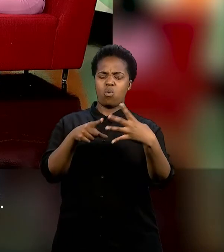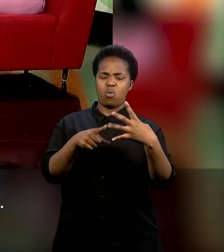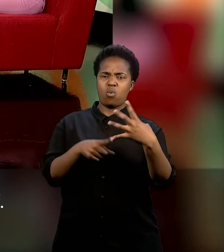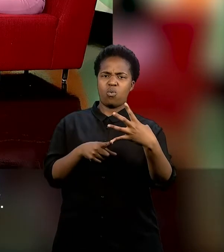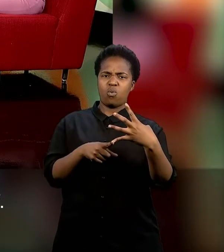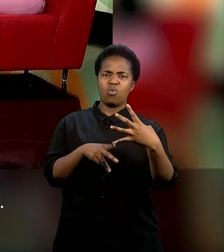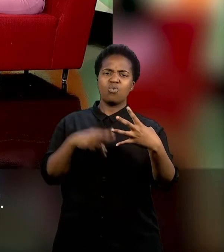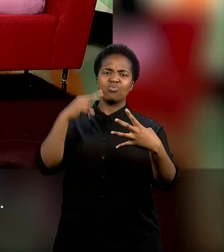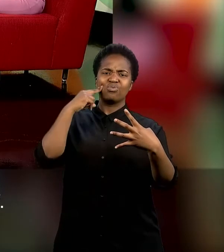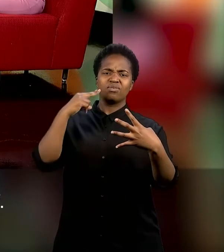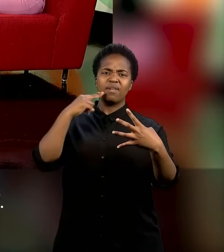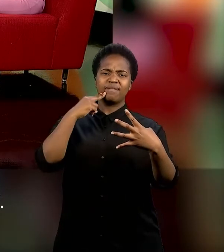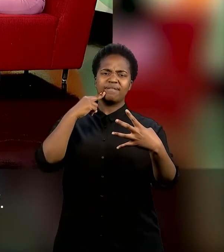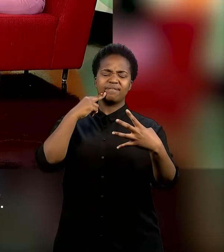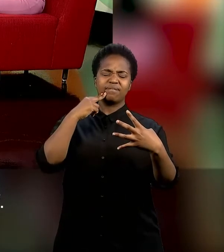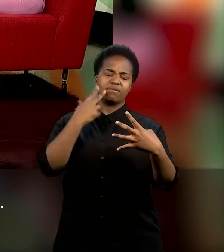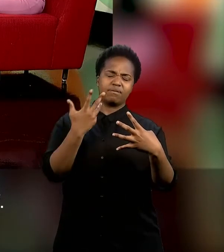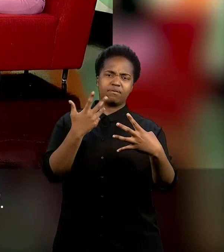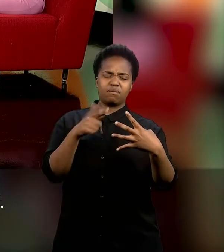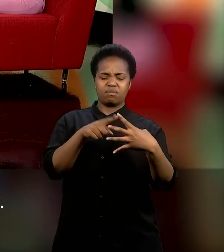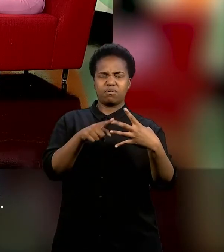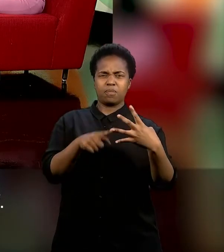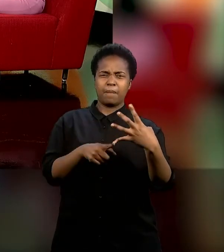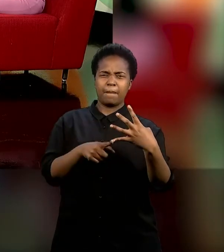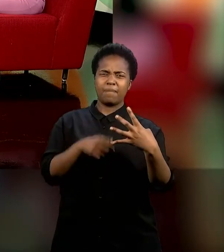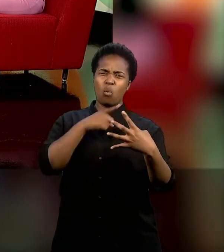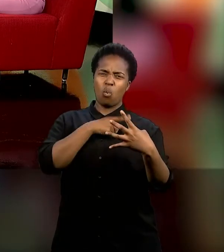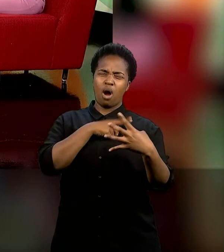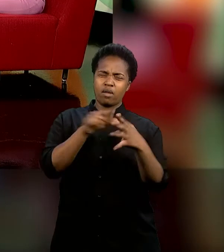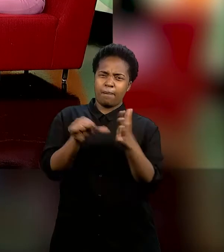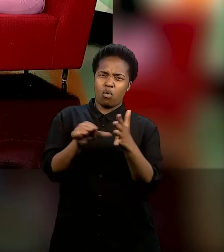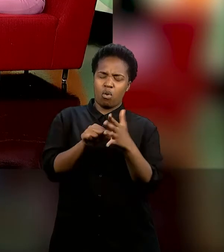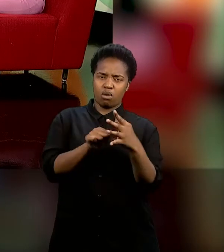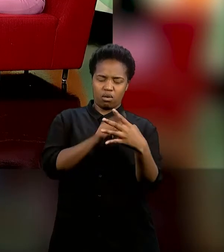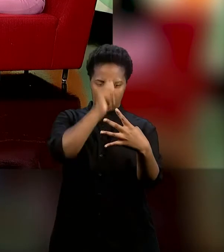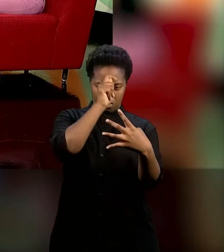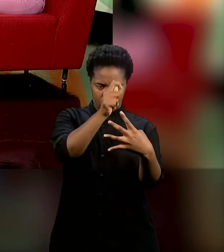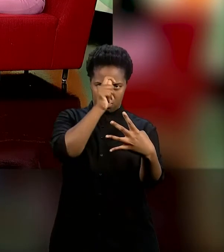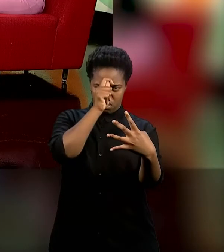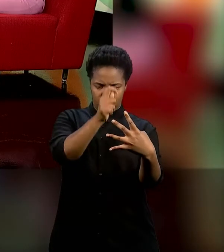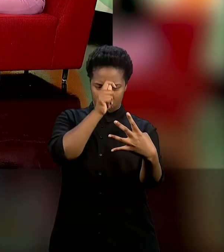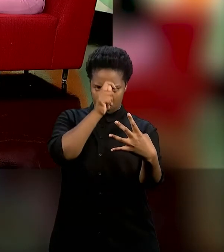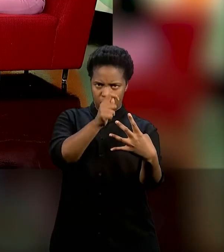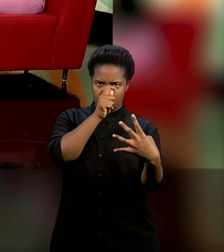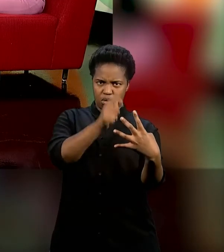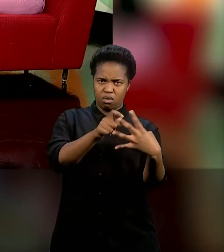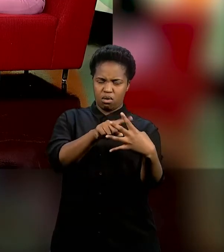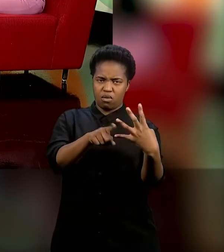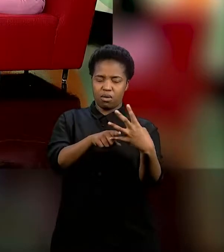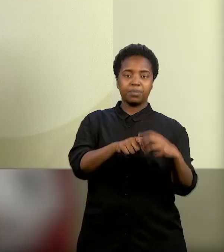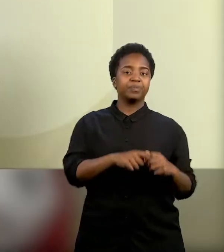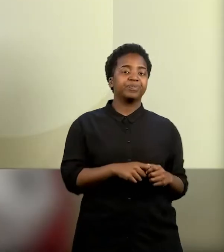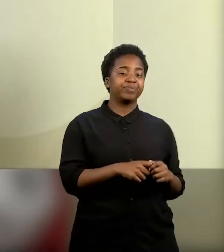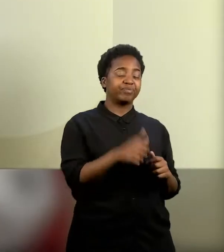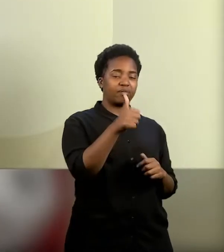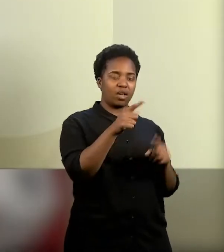to recognize with when it comes to persons that are deaf. Why is it important for one to recognize themselves within one of them? I